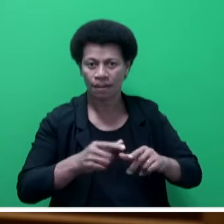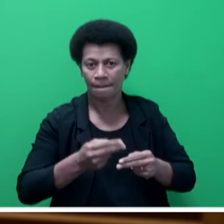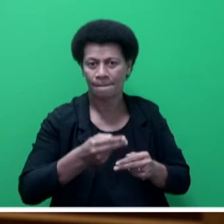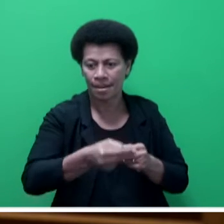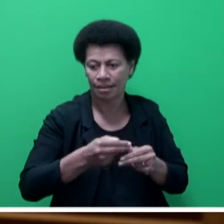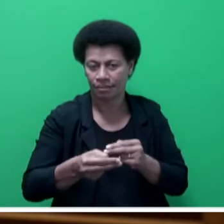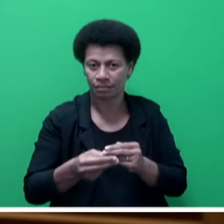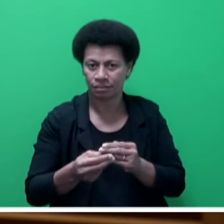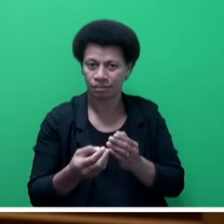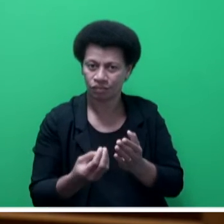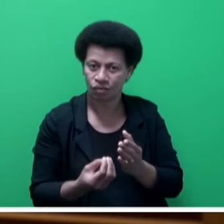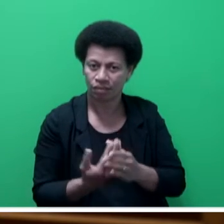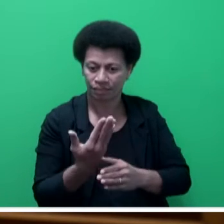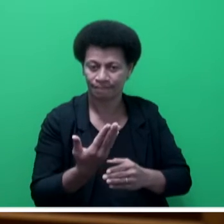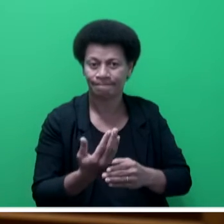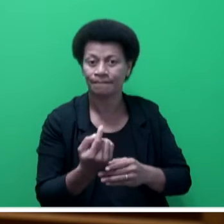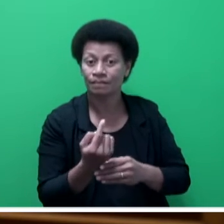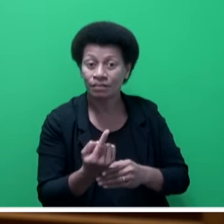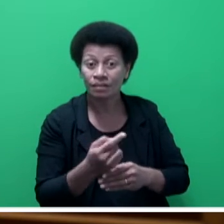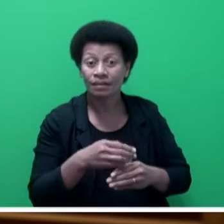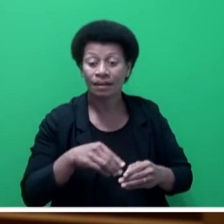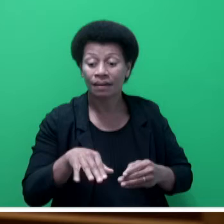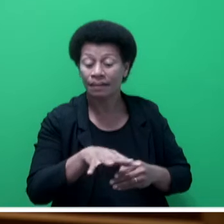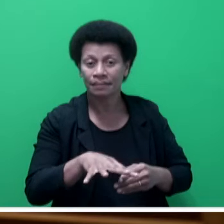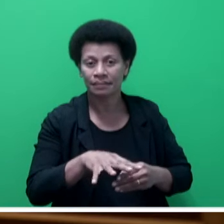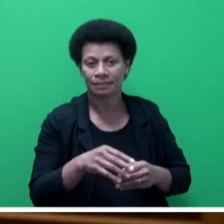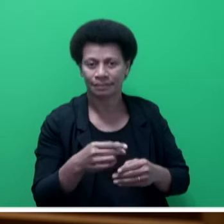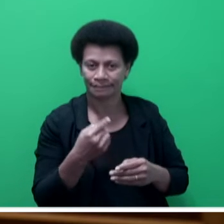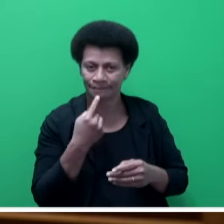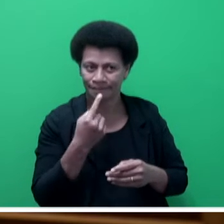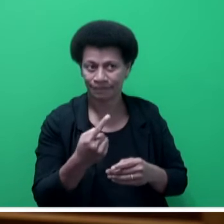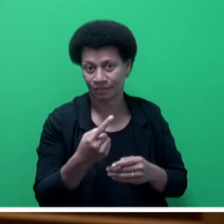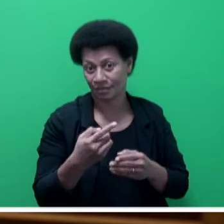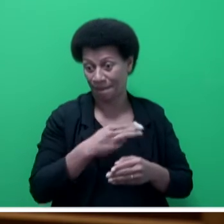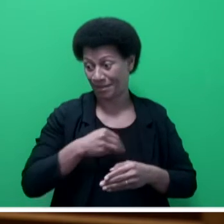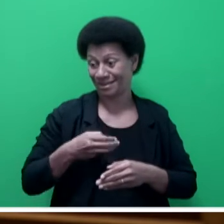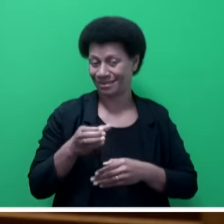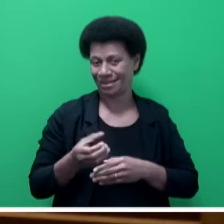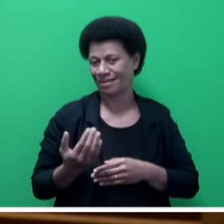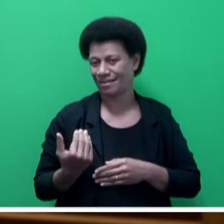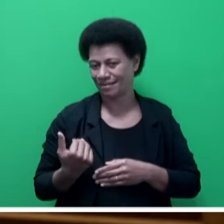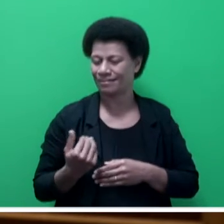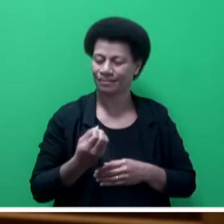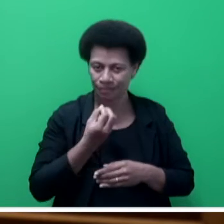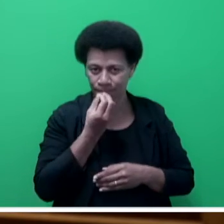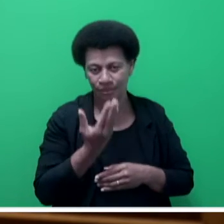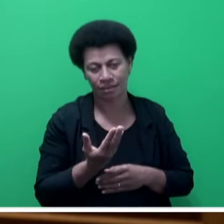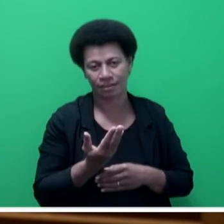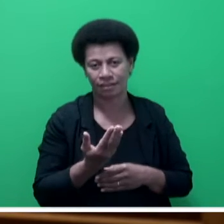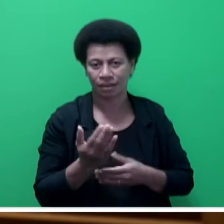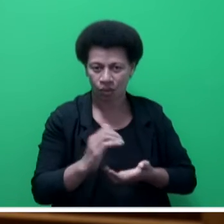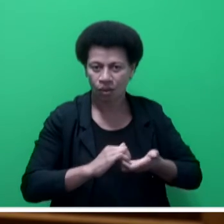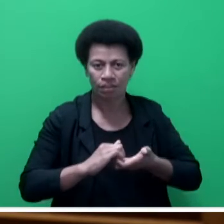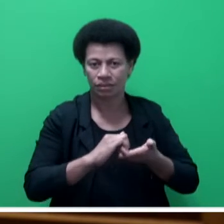the criteria for the funding. And I think this was also mentioned earlier by the Honourable Minister for Agriculture about how we collaborate and get all of these things done. Since